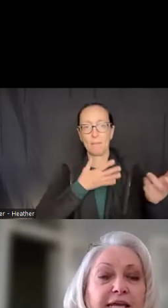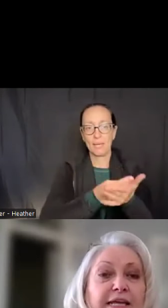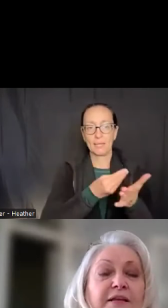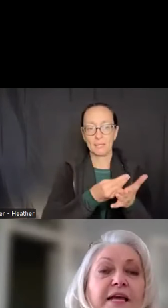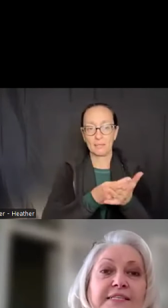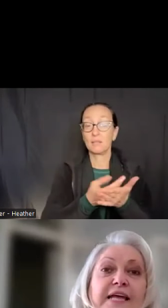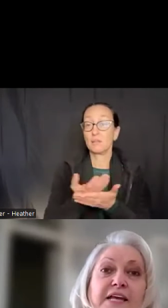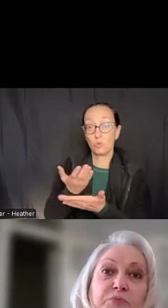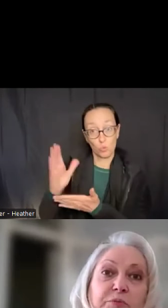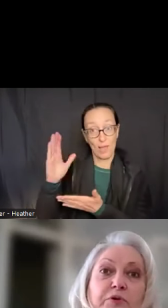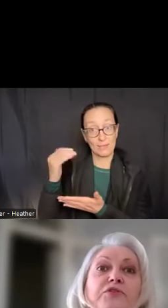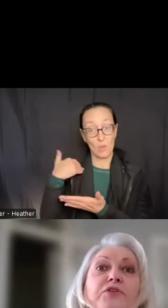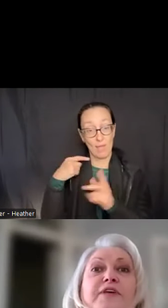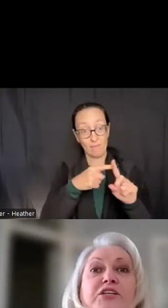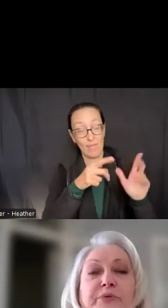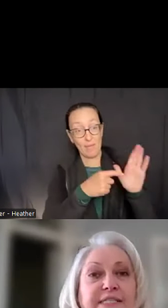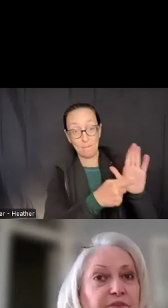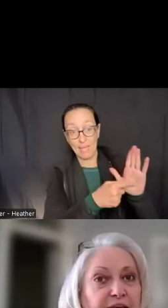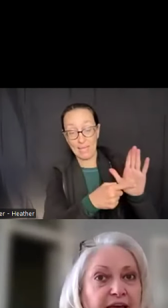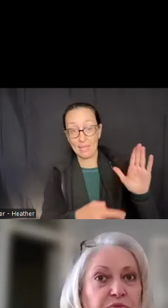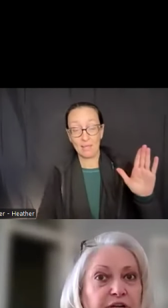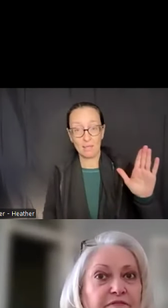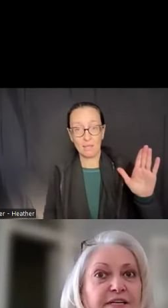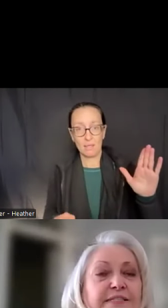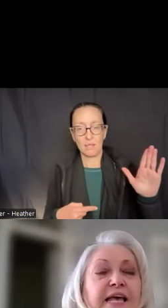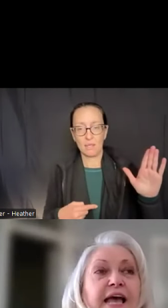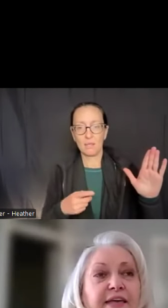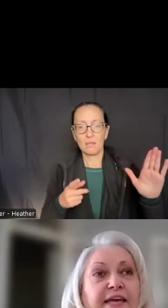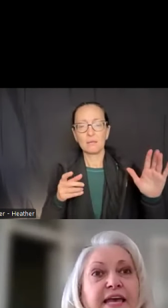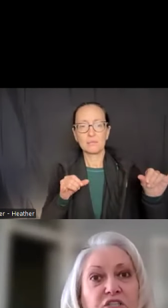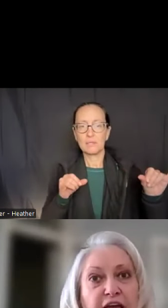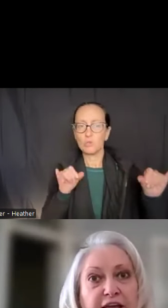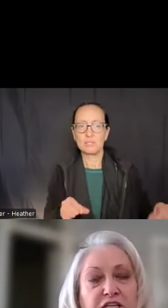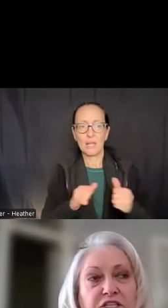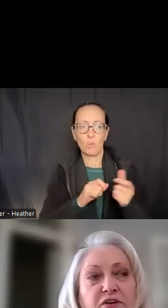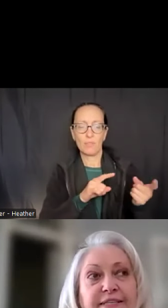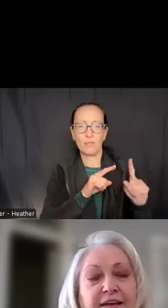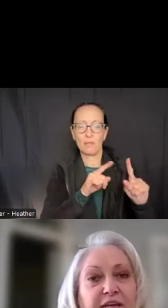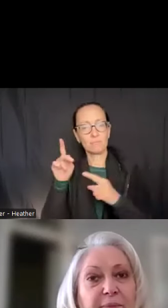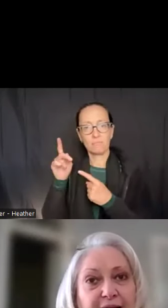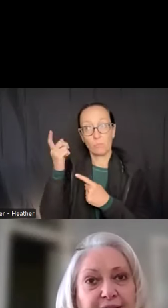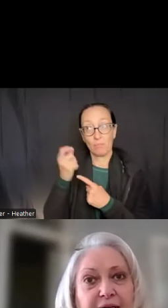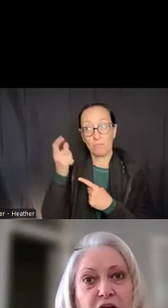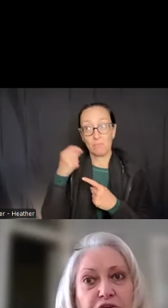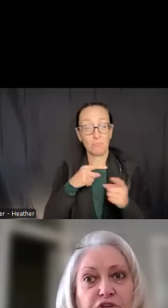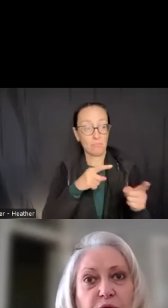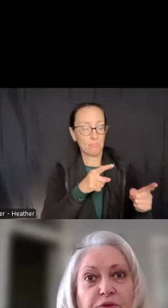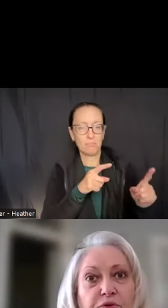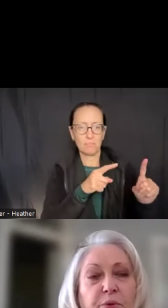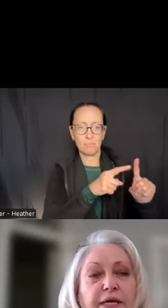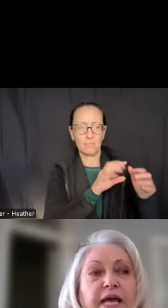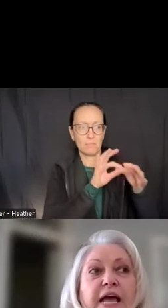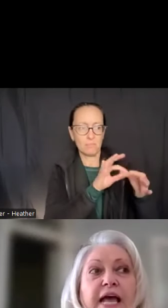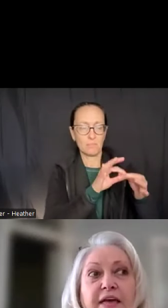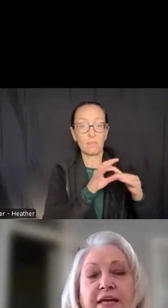representative payee stays with the person who's actually receiving the cash benefits, and they can change as long as they have the capacity to understand